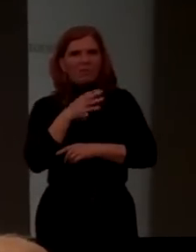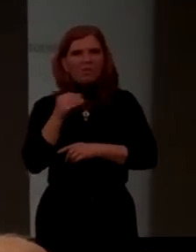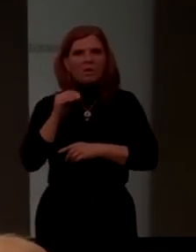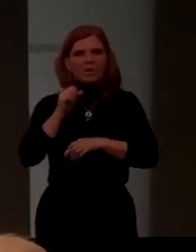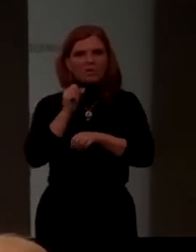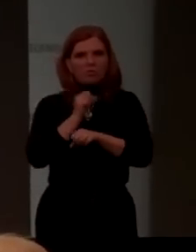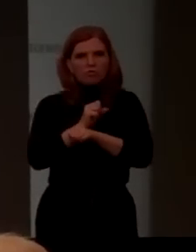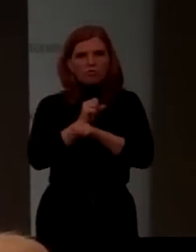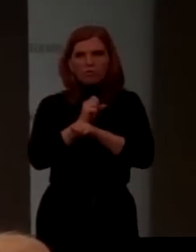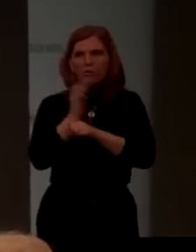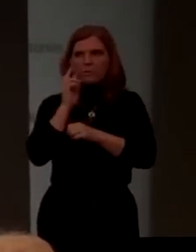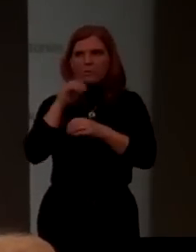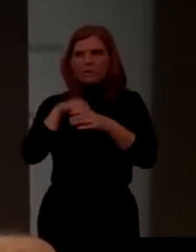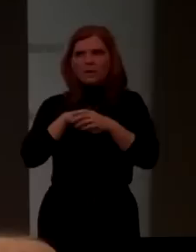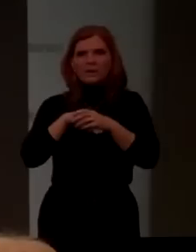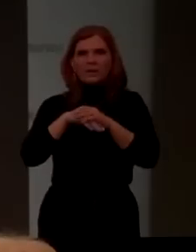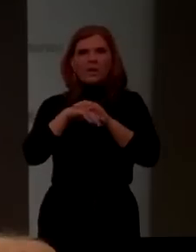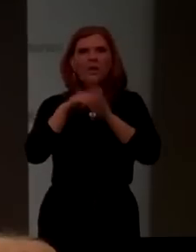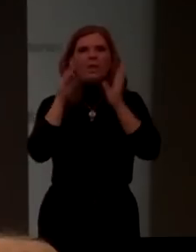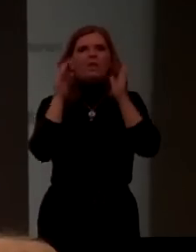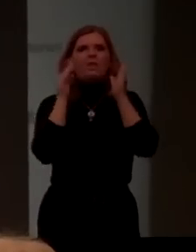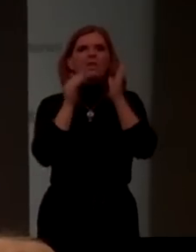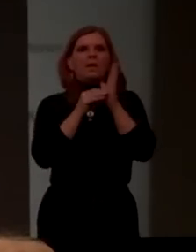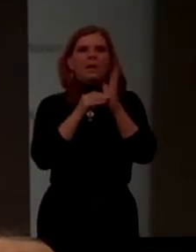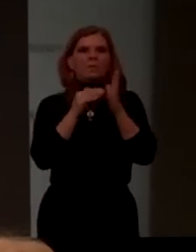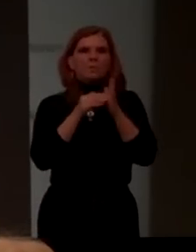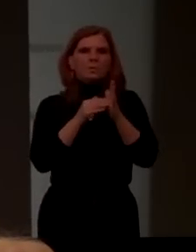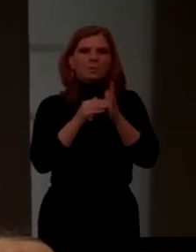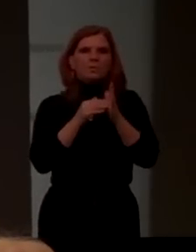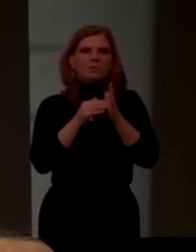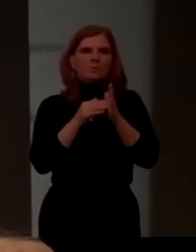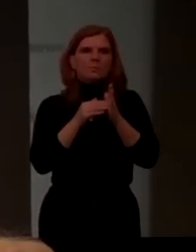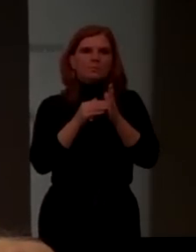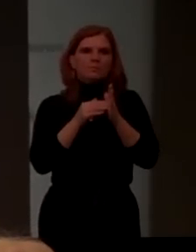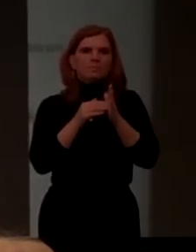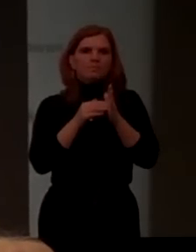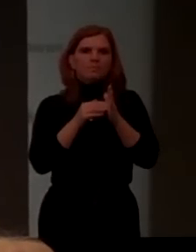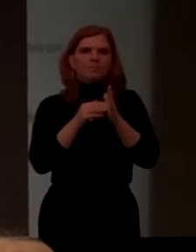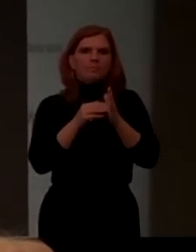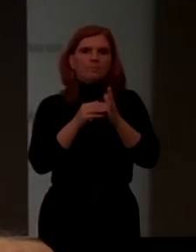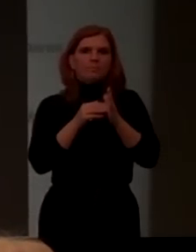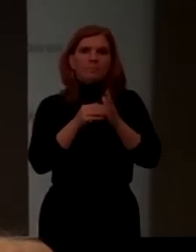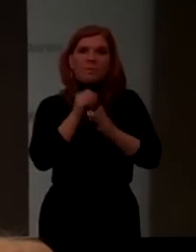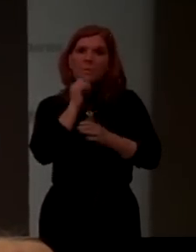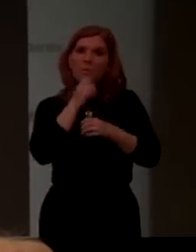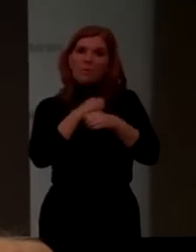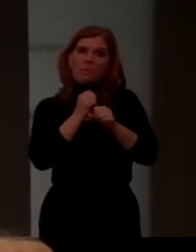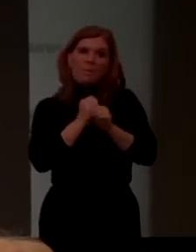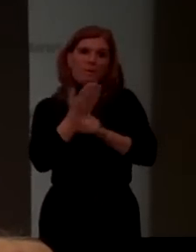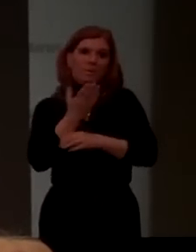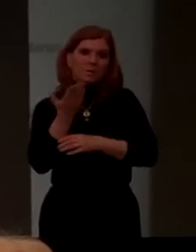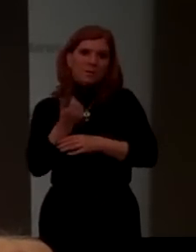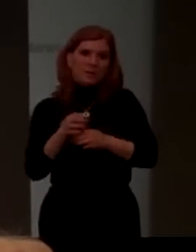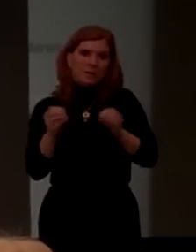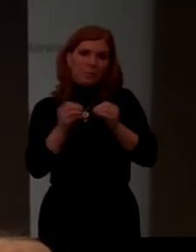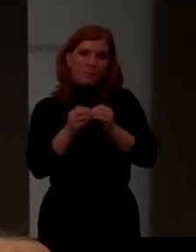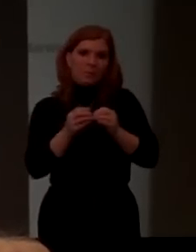their jobs were in the thousands. Well, we don't make those products